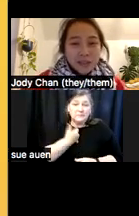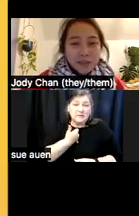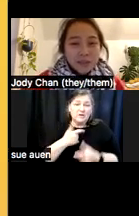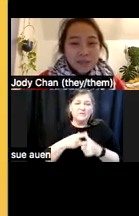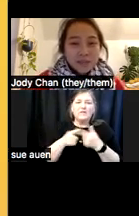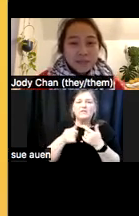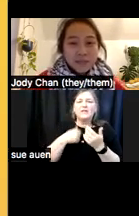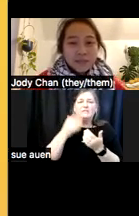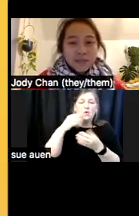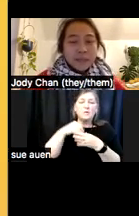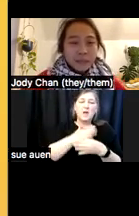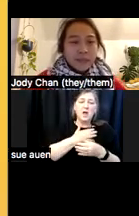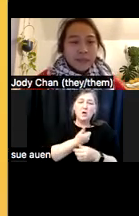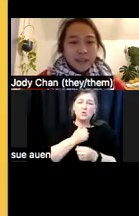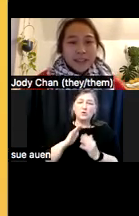communities?